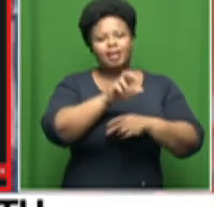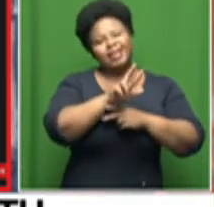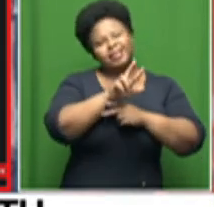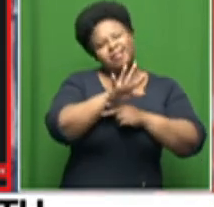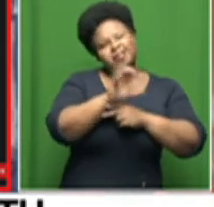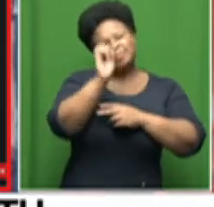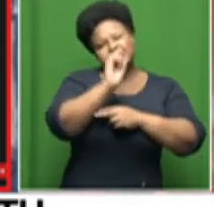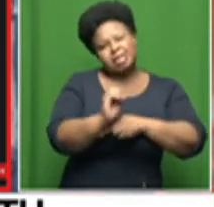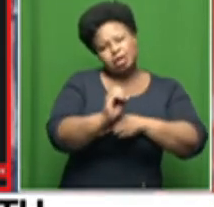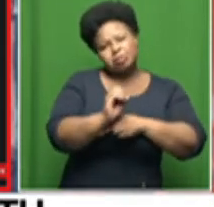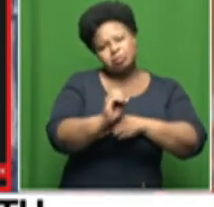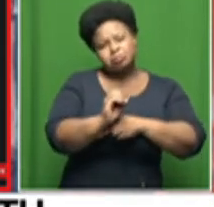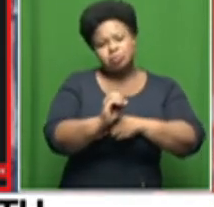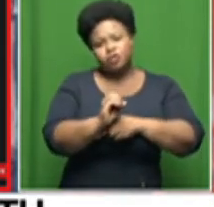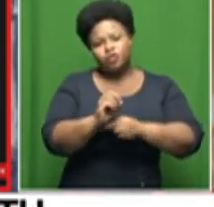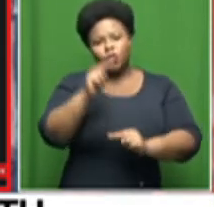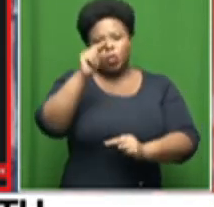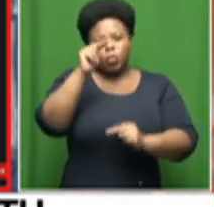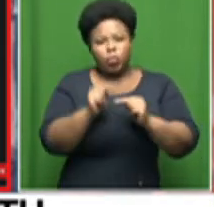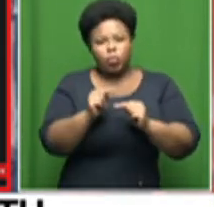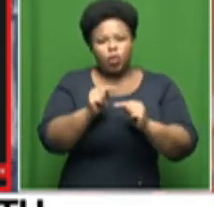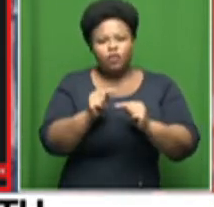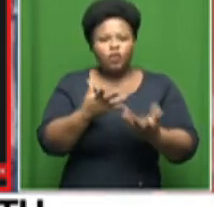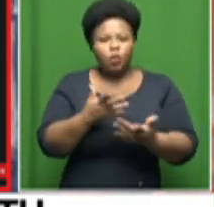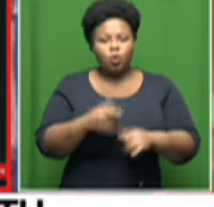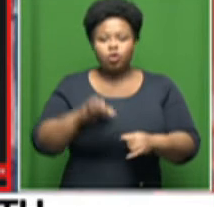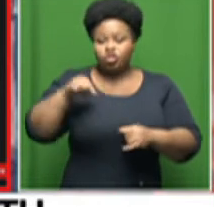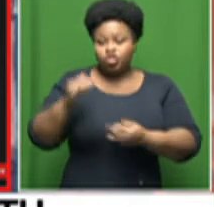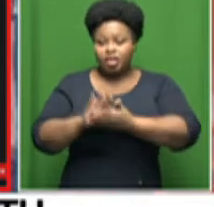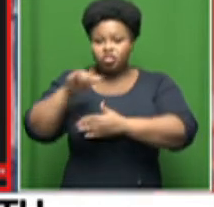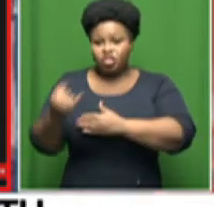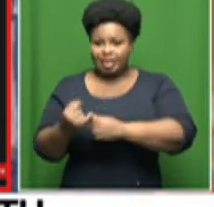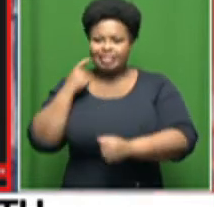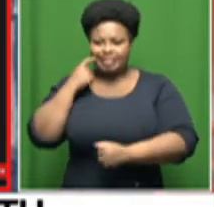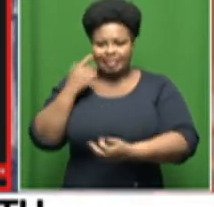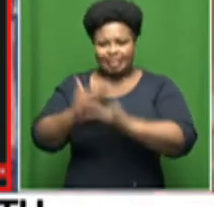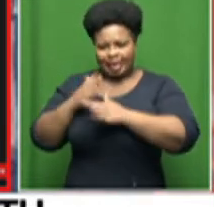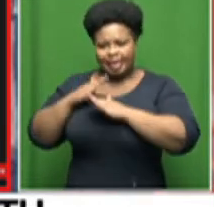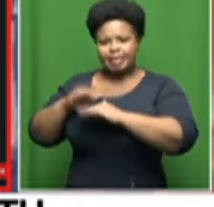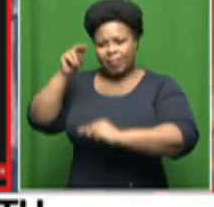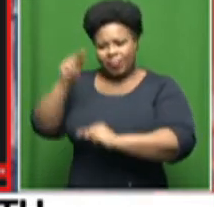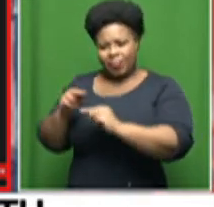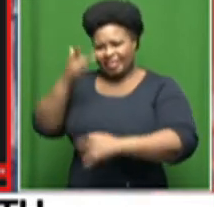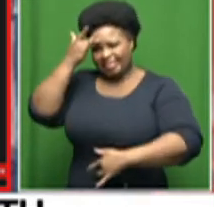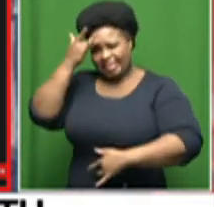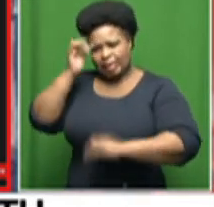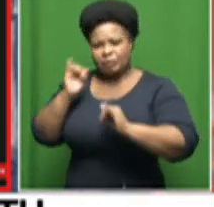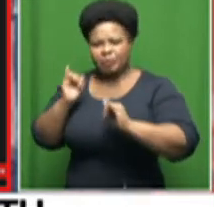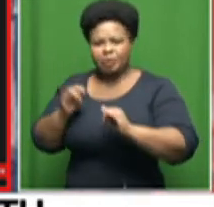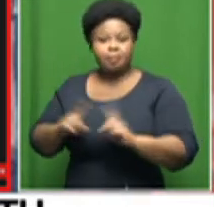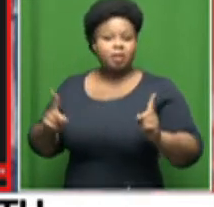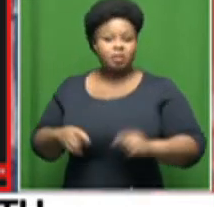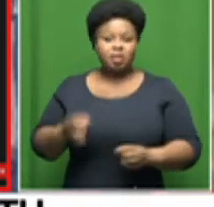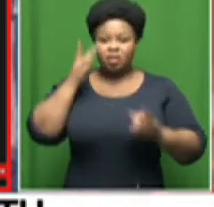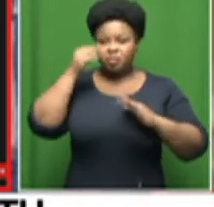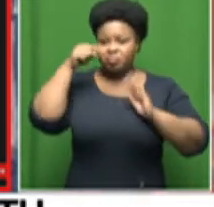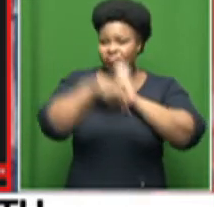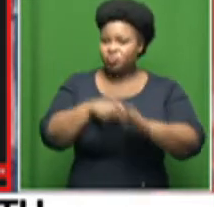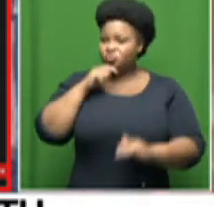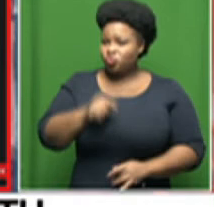88% reduction of severe disease with the Johnson & Johnson vaccine. We don't yet have data on, but we